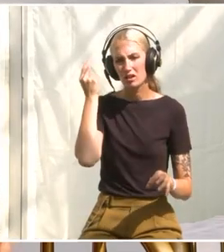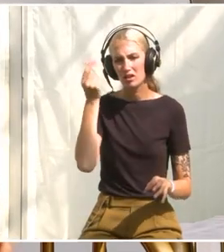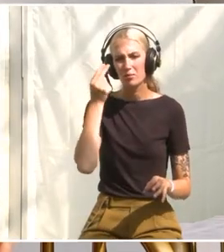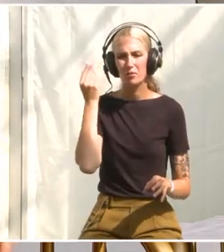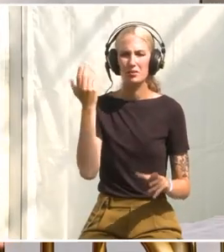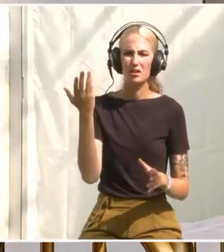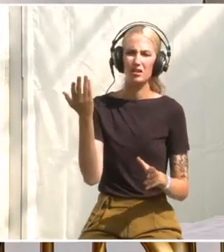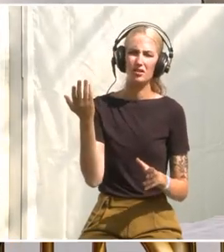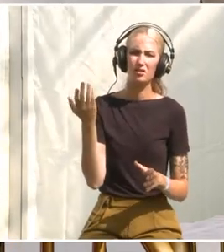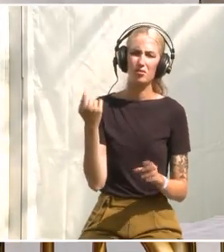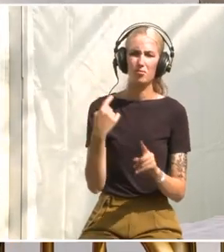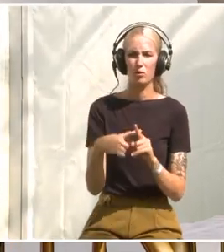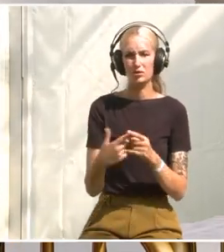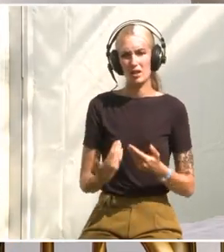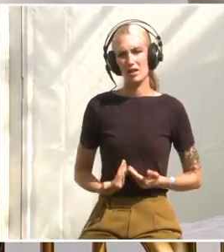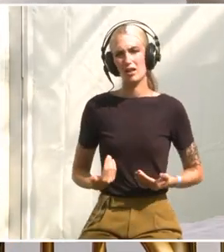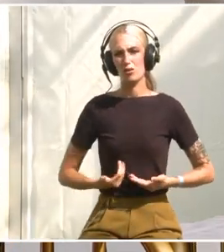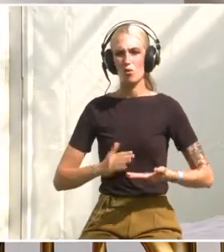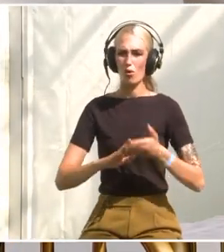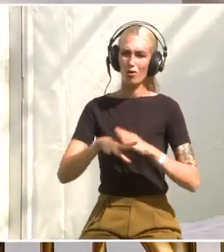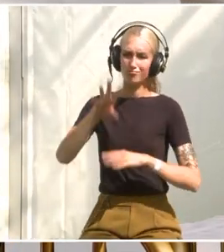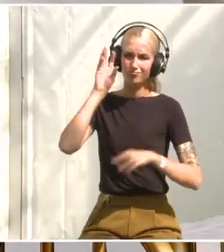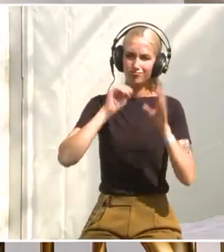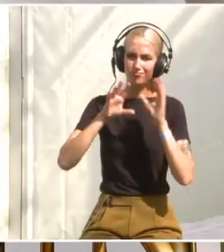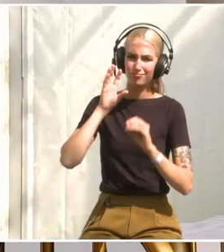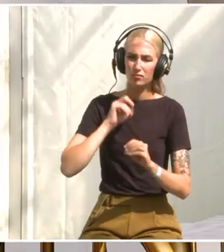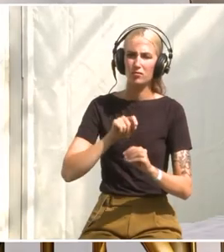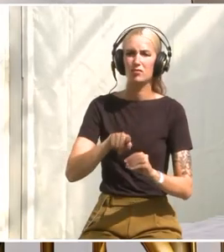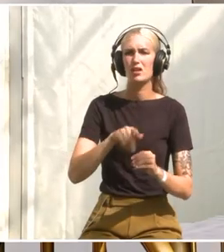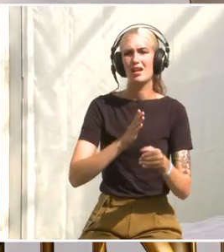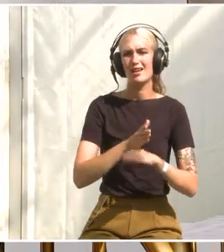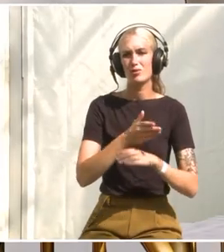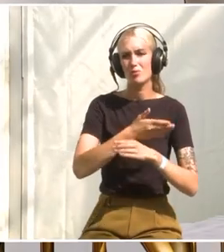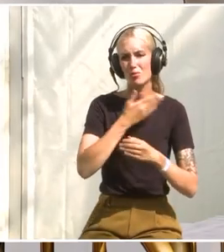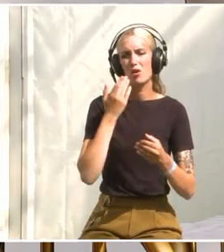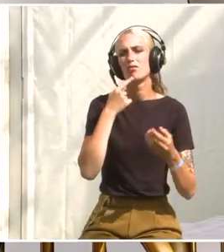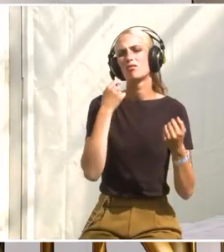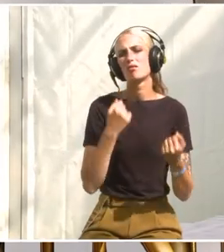and understanding what is going on. So I think one thing is to, yes, provide the access,